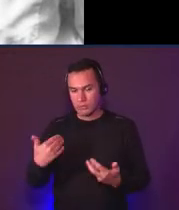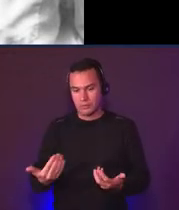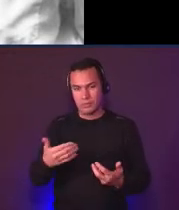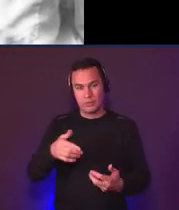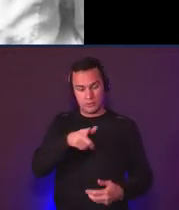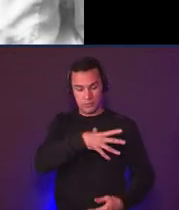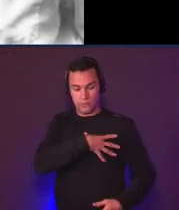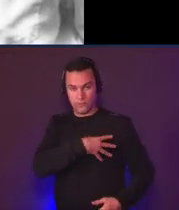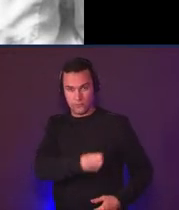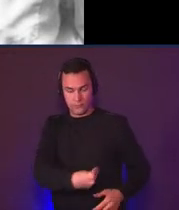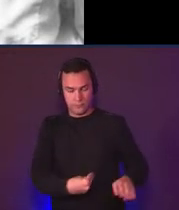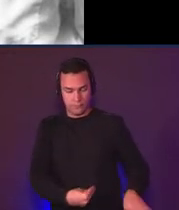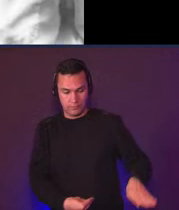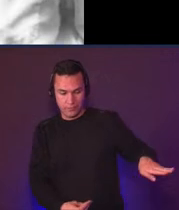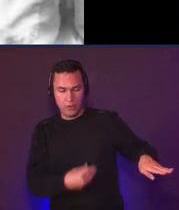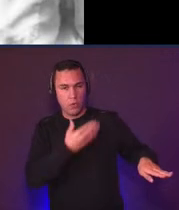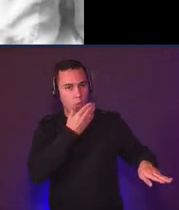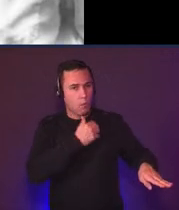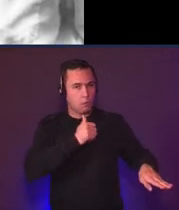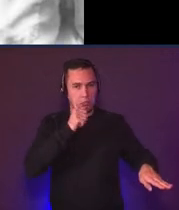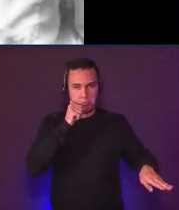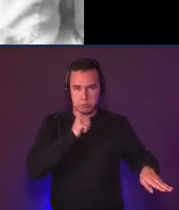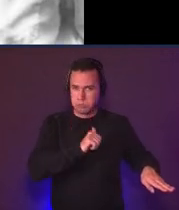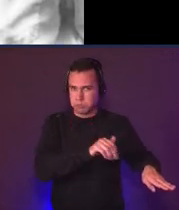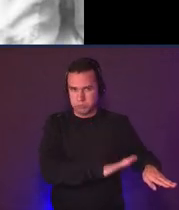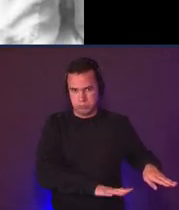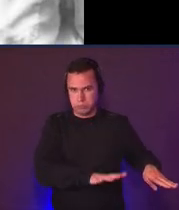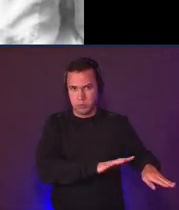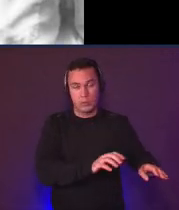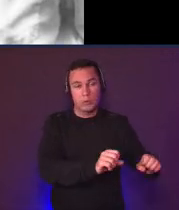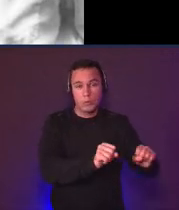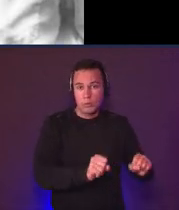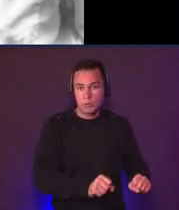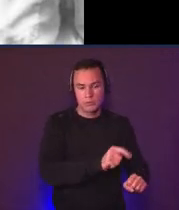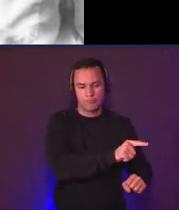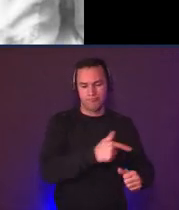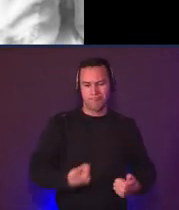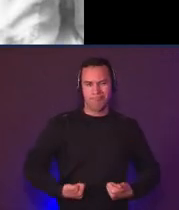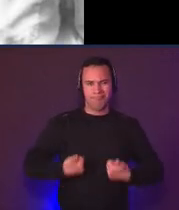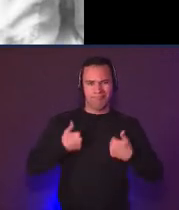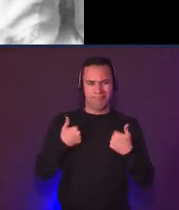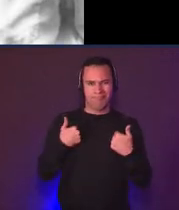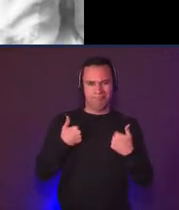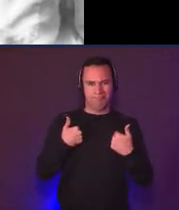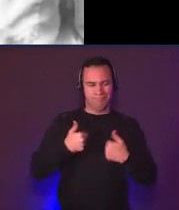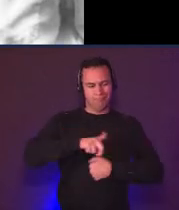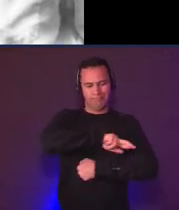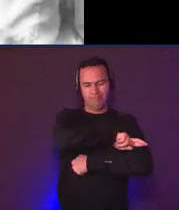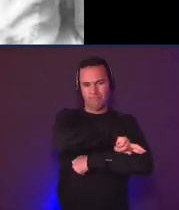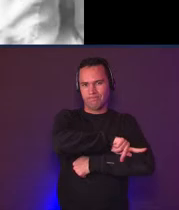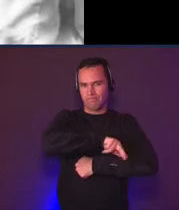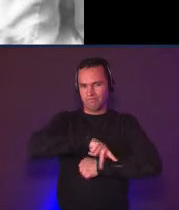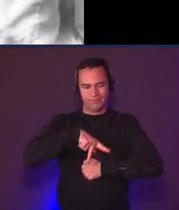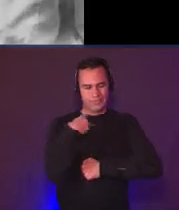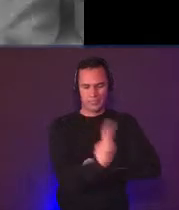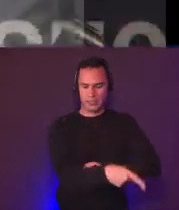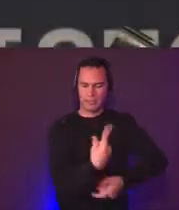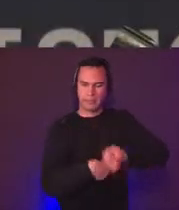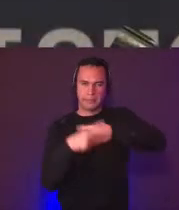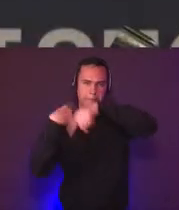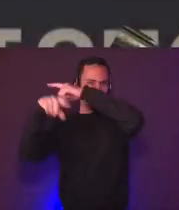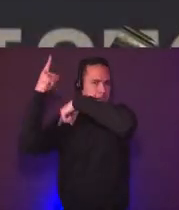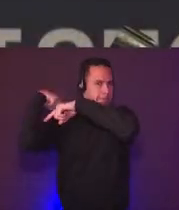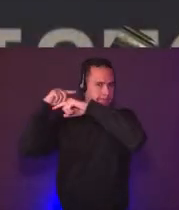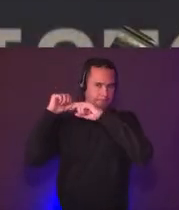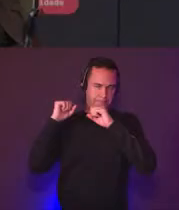we had a daughter too, to be proud of their entire heritage, and because I